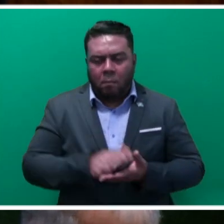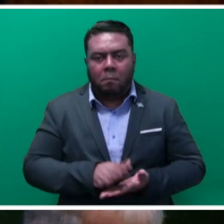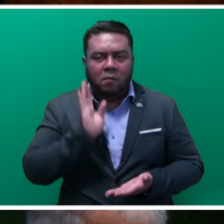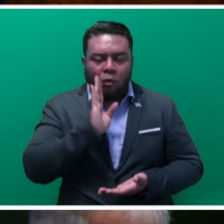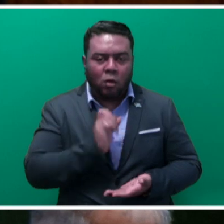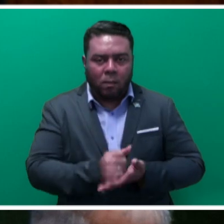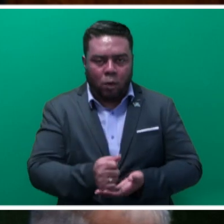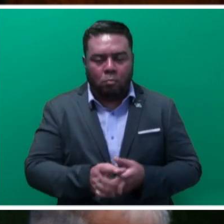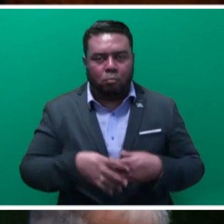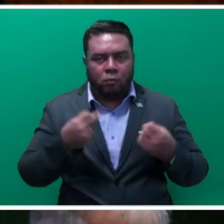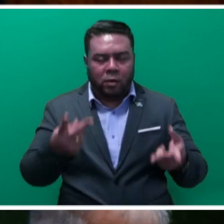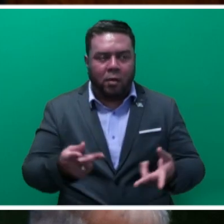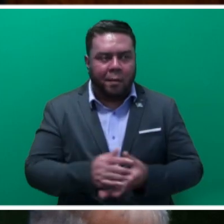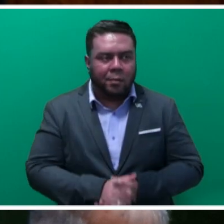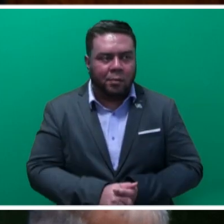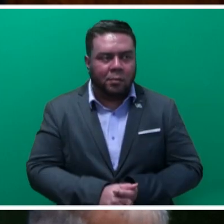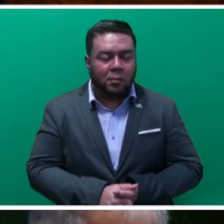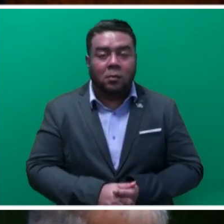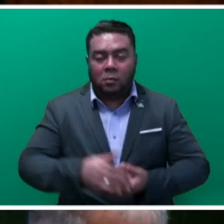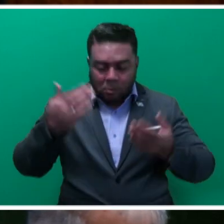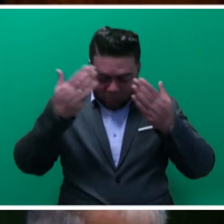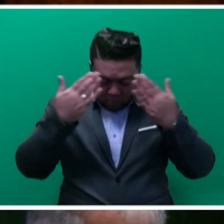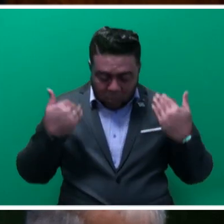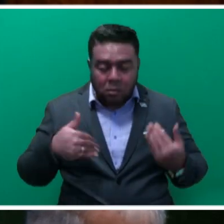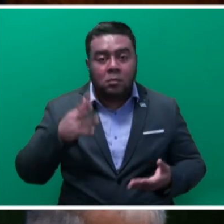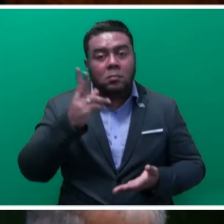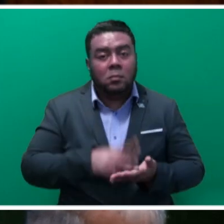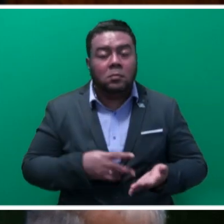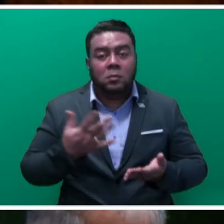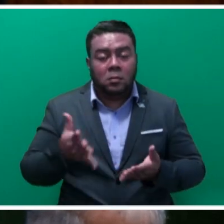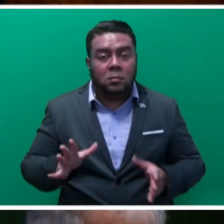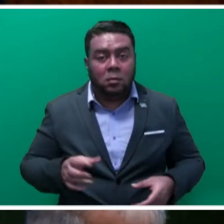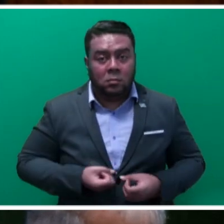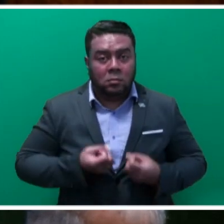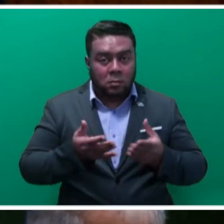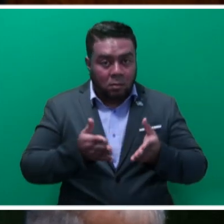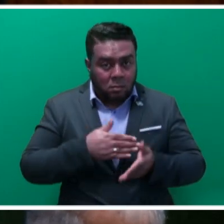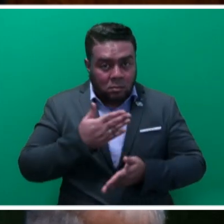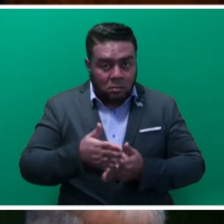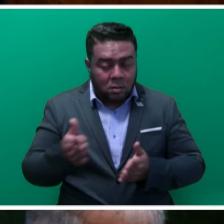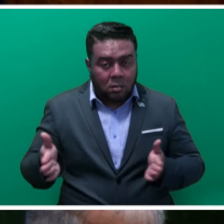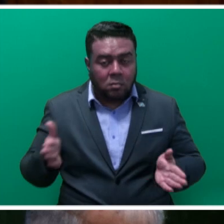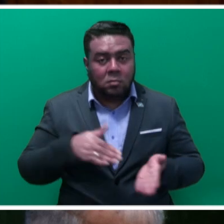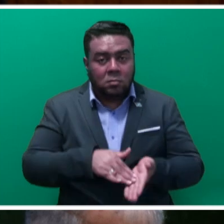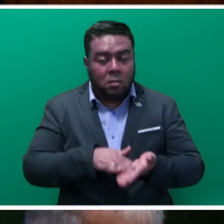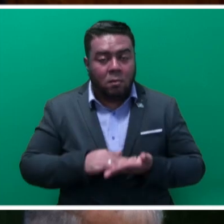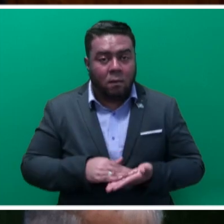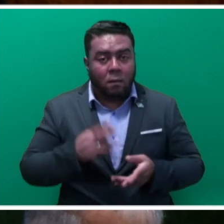provided. Madam Deputy Speaker, as part of our ongoing commitment to help farmers